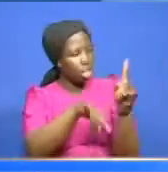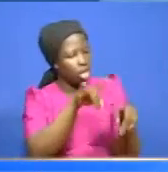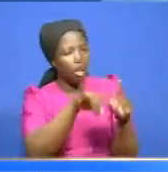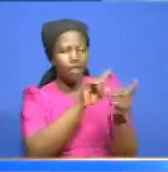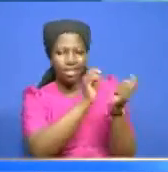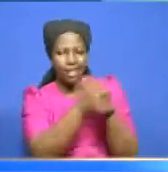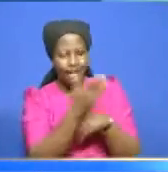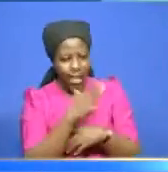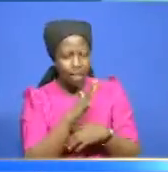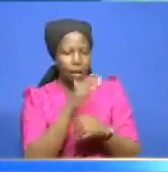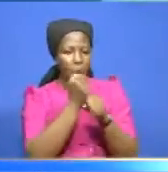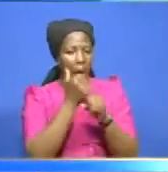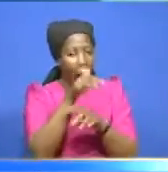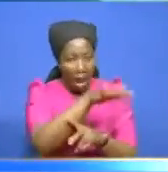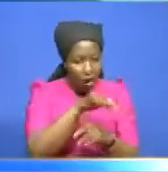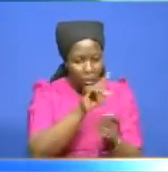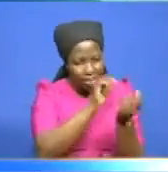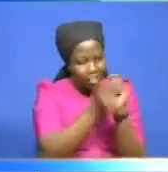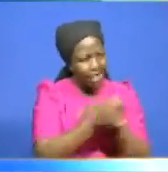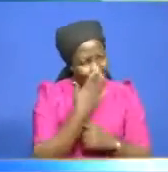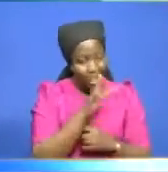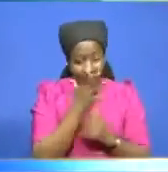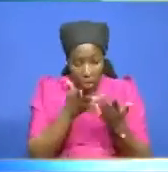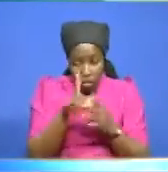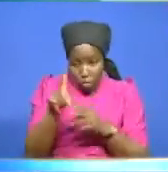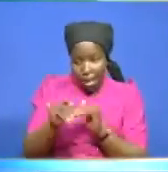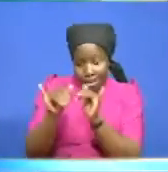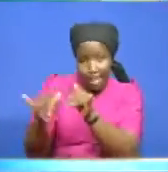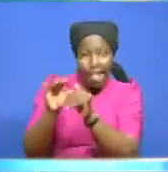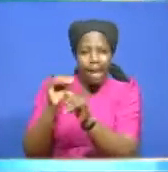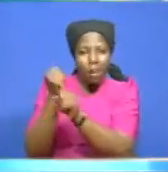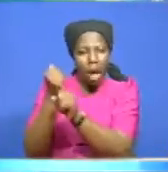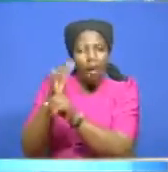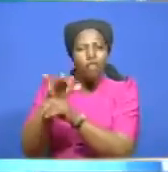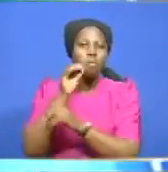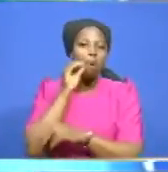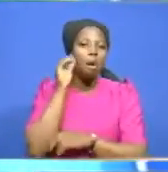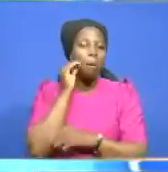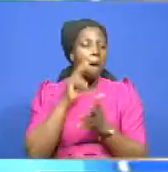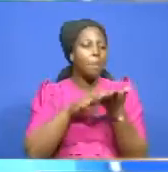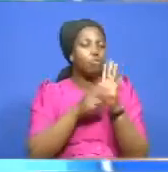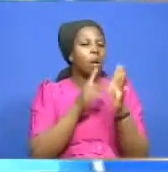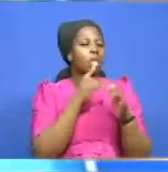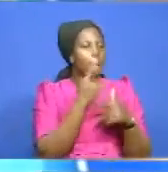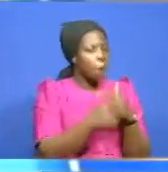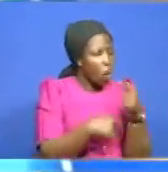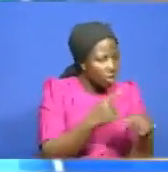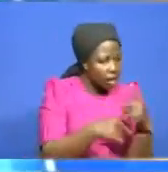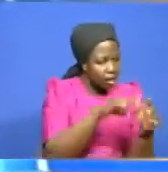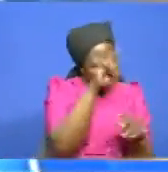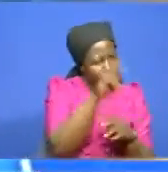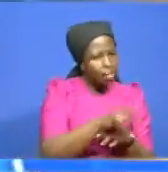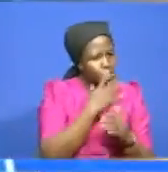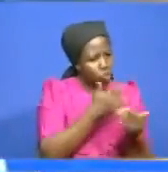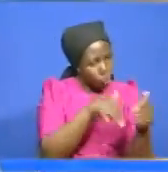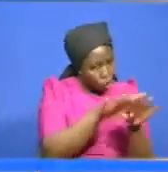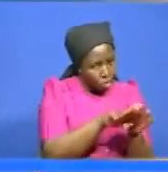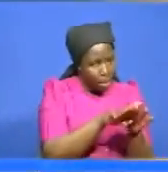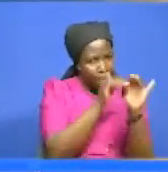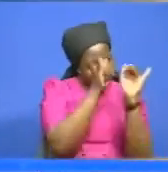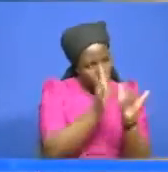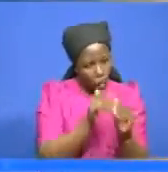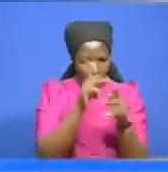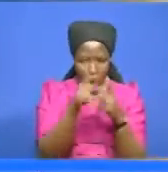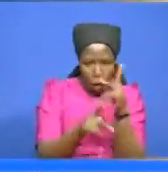Now you have to work from home. That means that the process as you know it has to be shelved, and a new line of